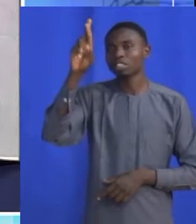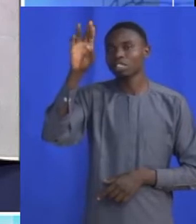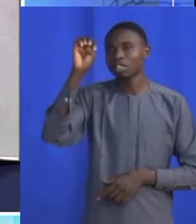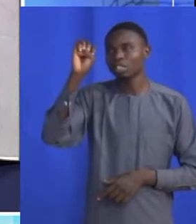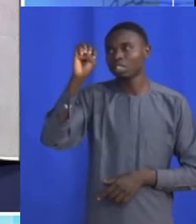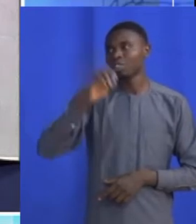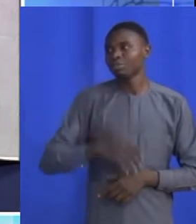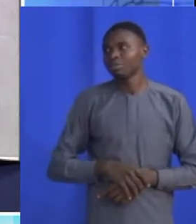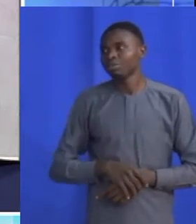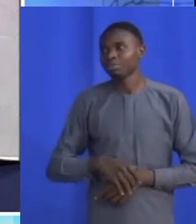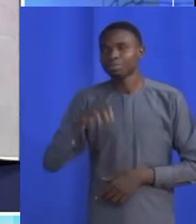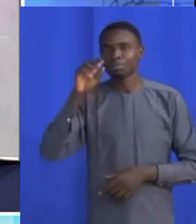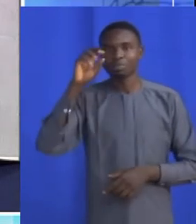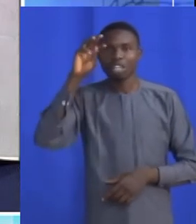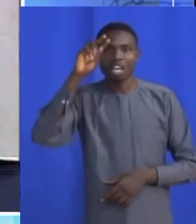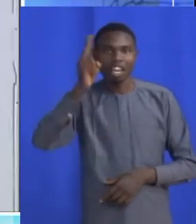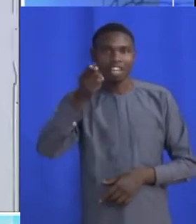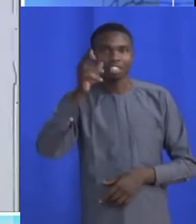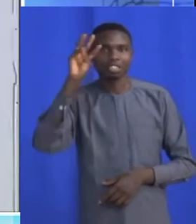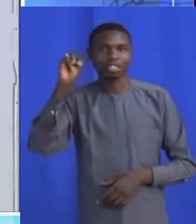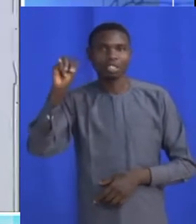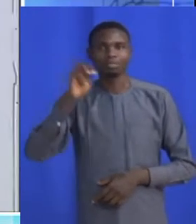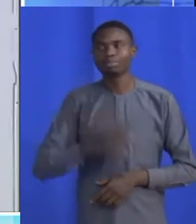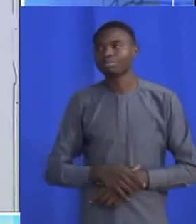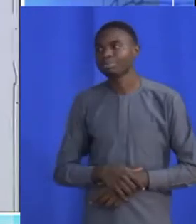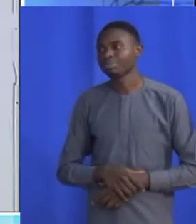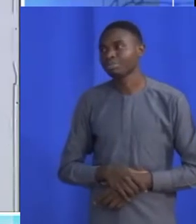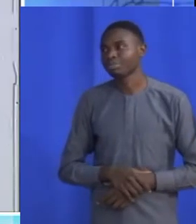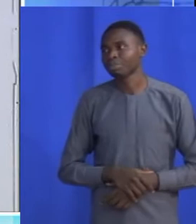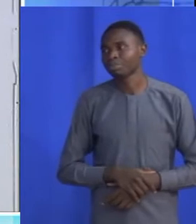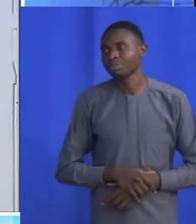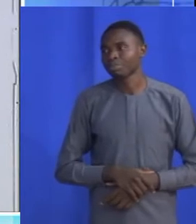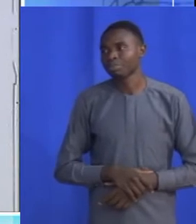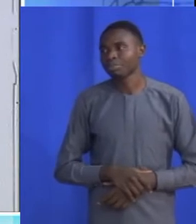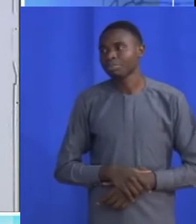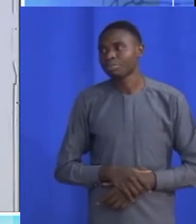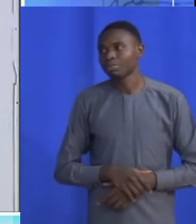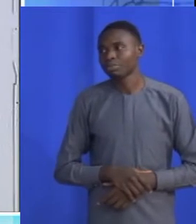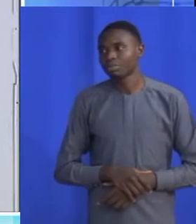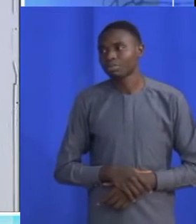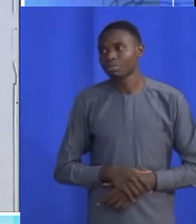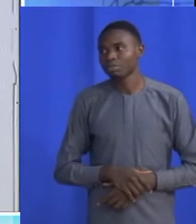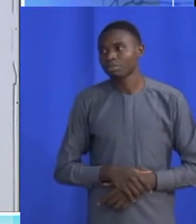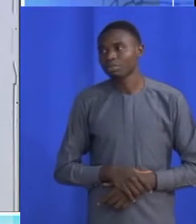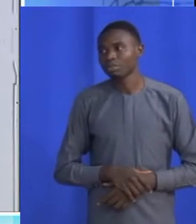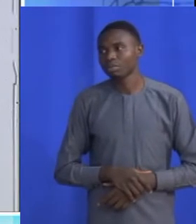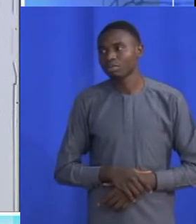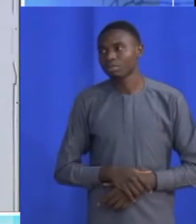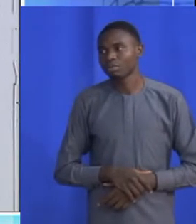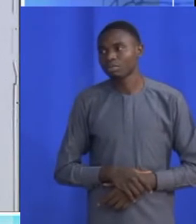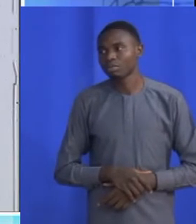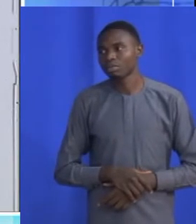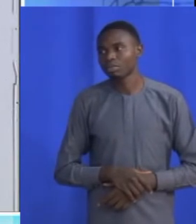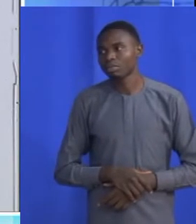be subverted in society, if the unknown one are not to be denied